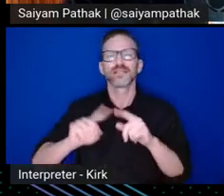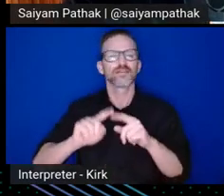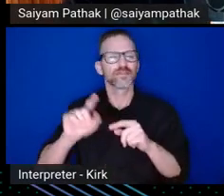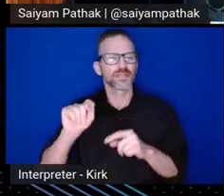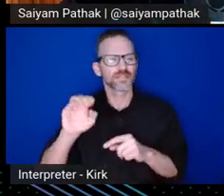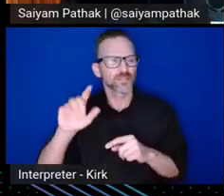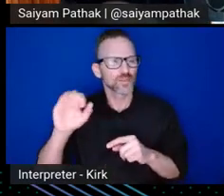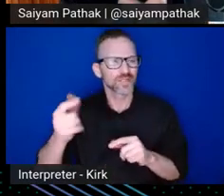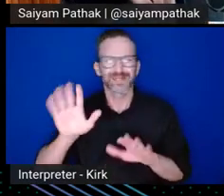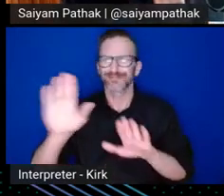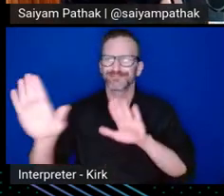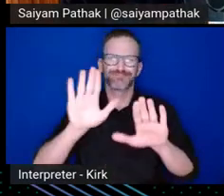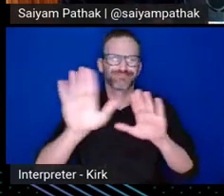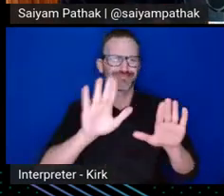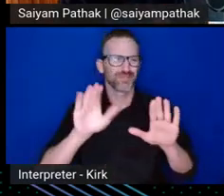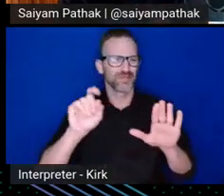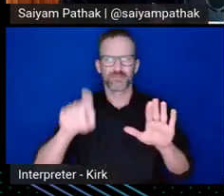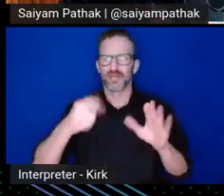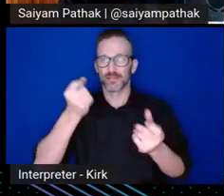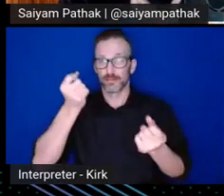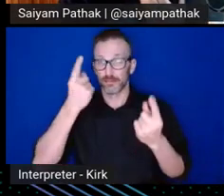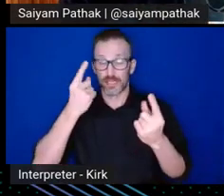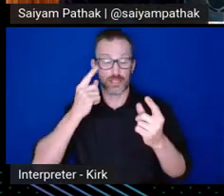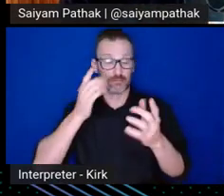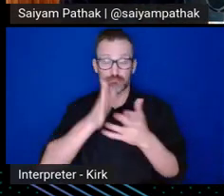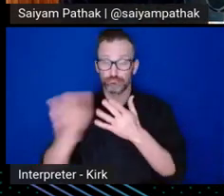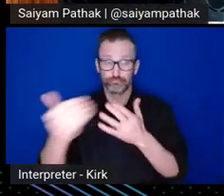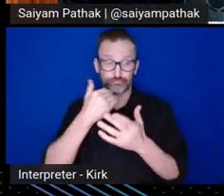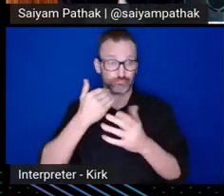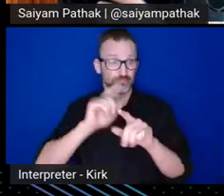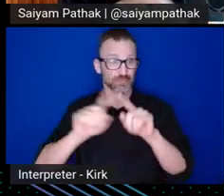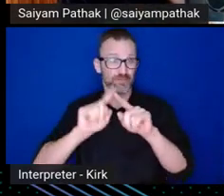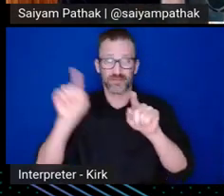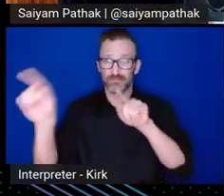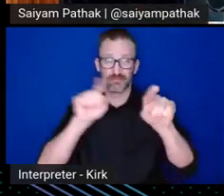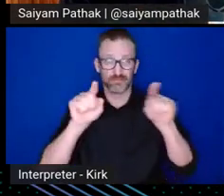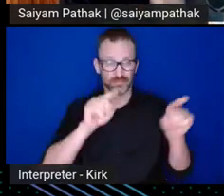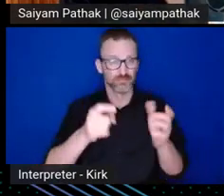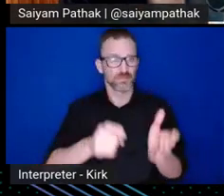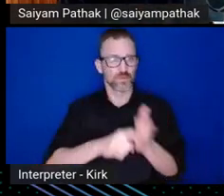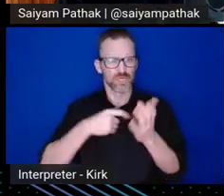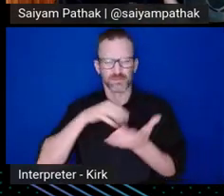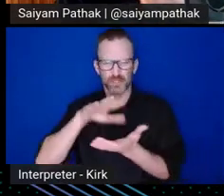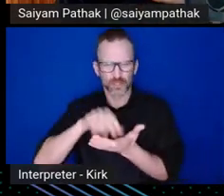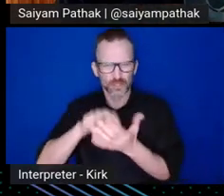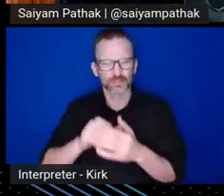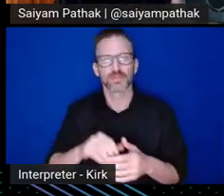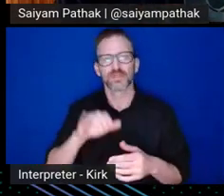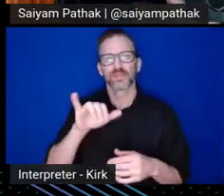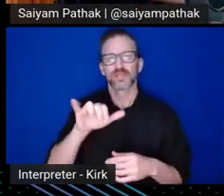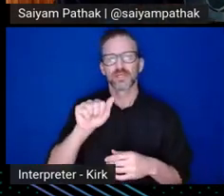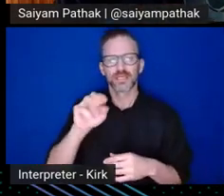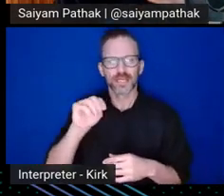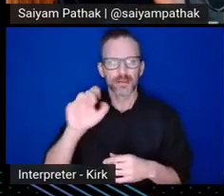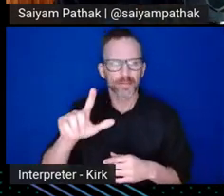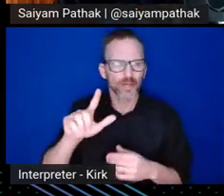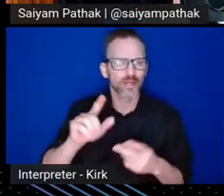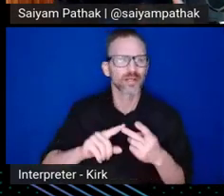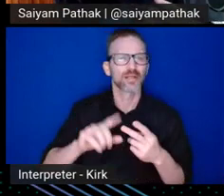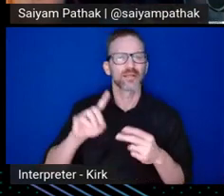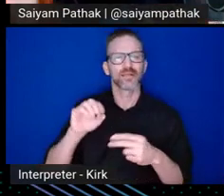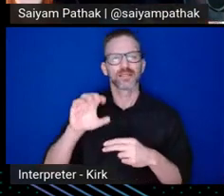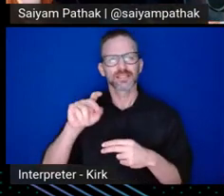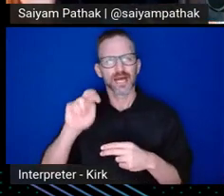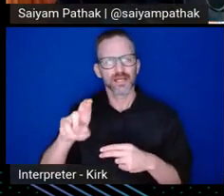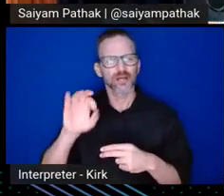different chains. So that also you have to understand. So there is a learning curve. Then you have YAML files, Docker files. You have to understand what comes where